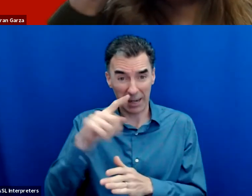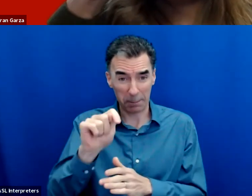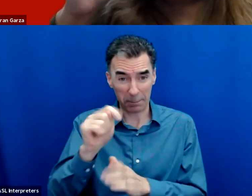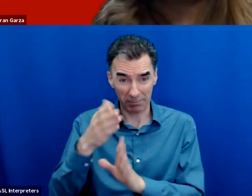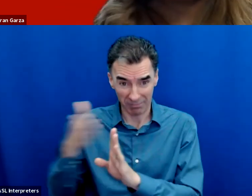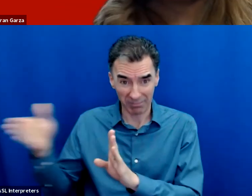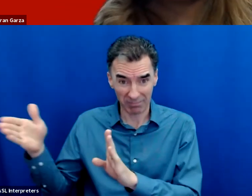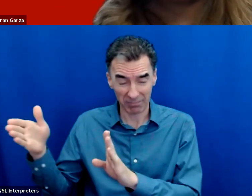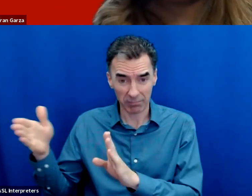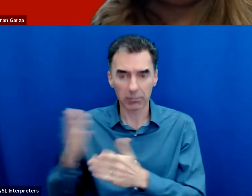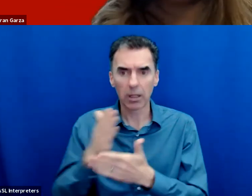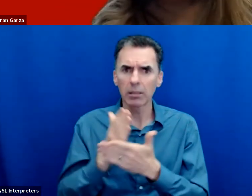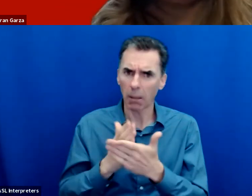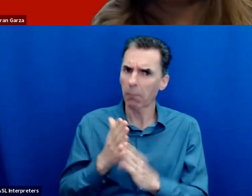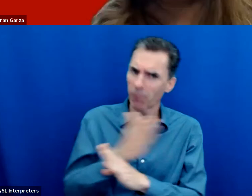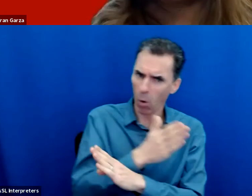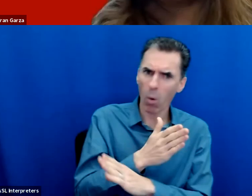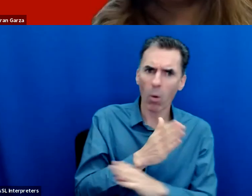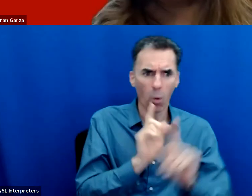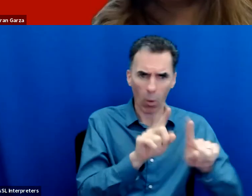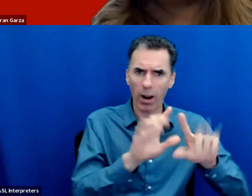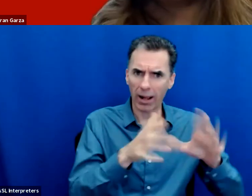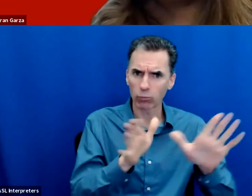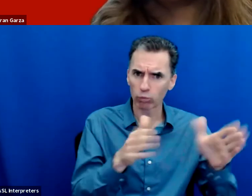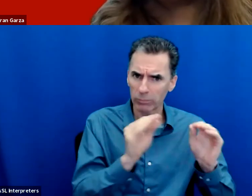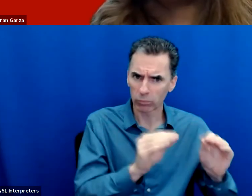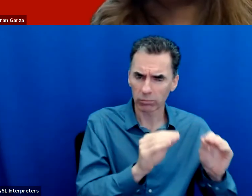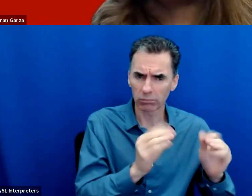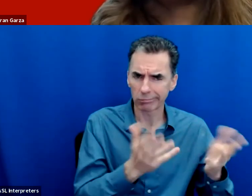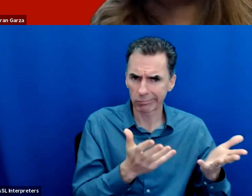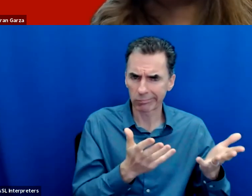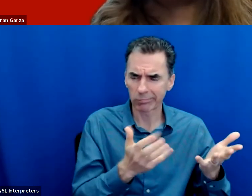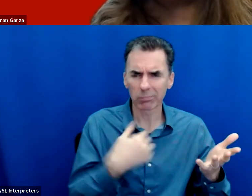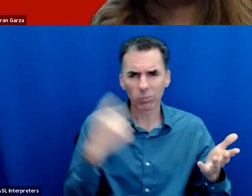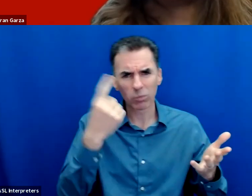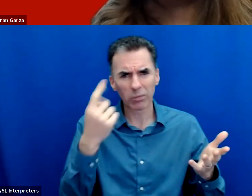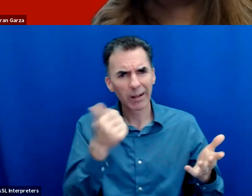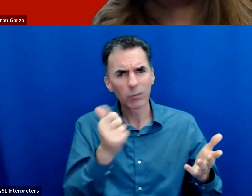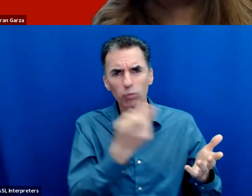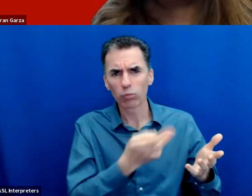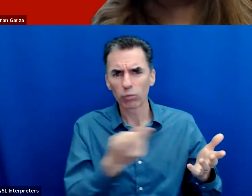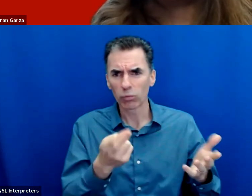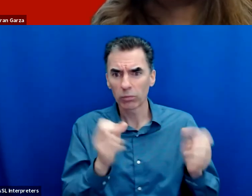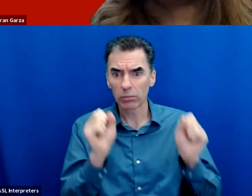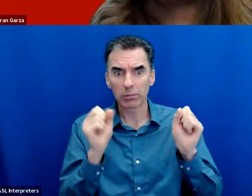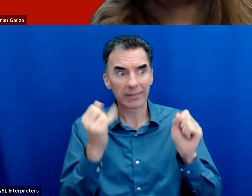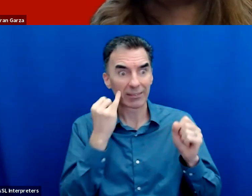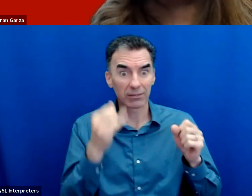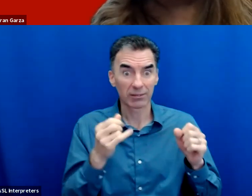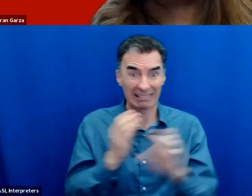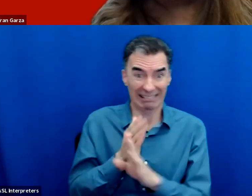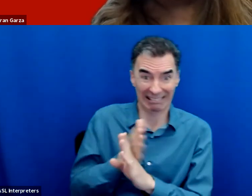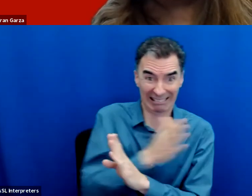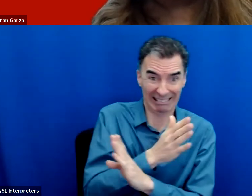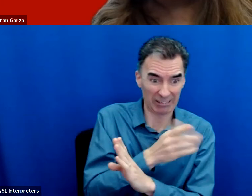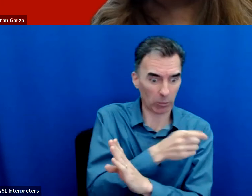us are in the classroom before then. Mhm. I was wondering if there are any resources available if any of us contract COVID during those days we